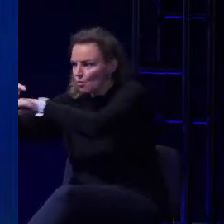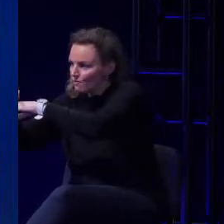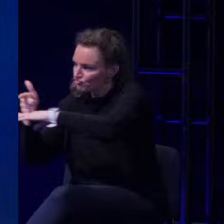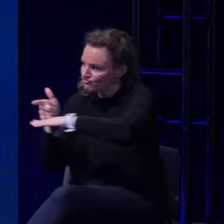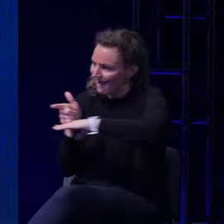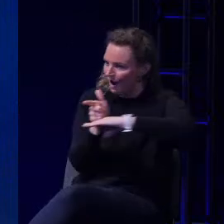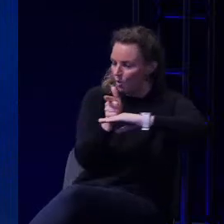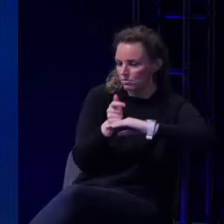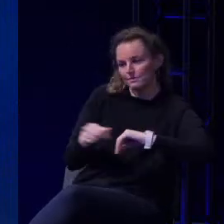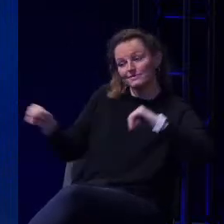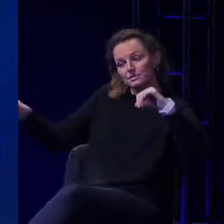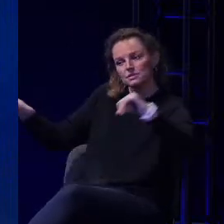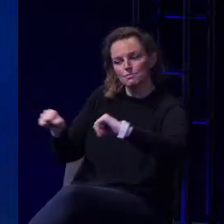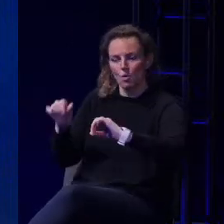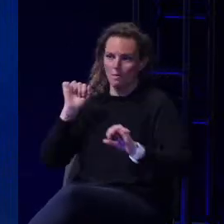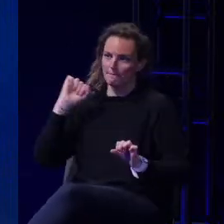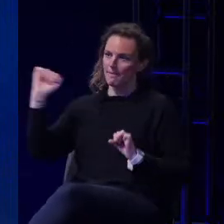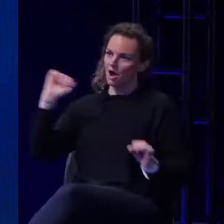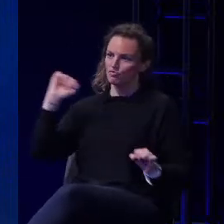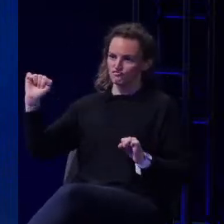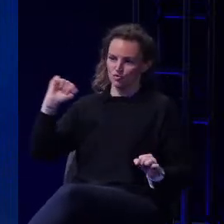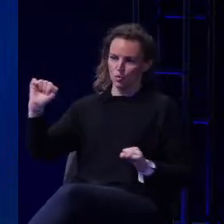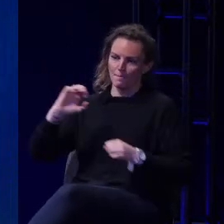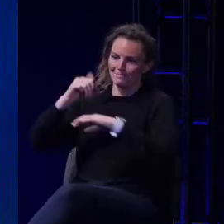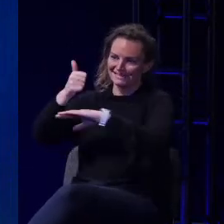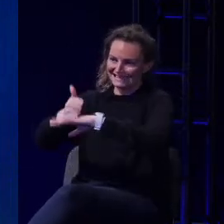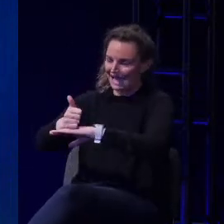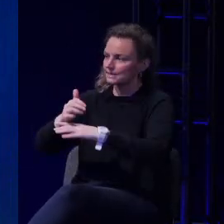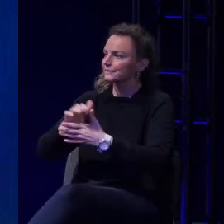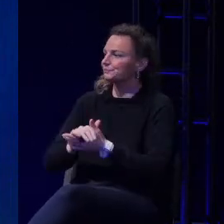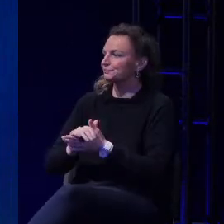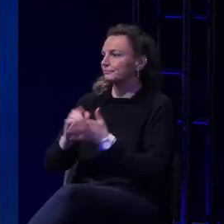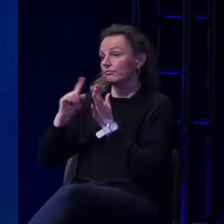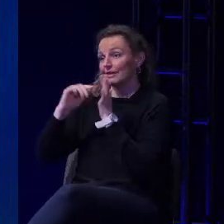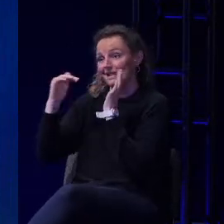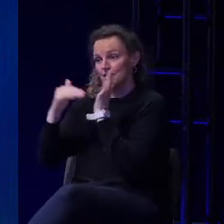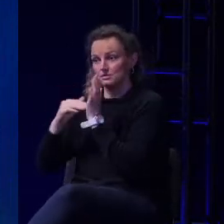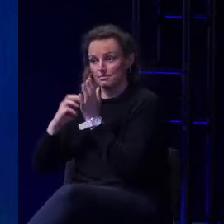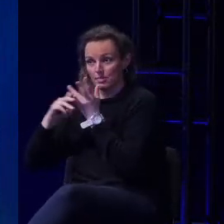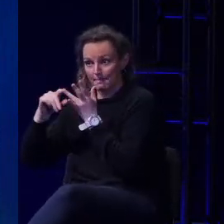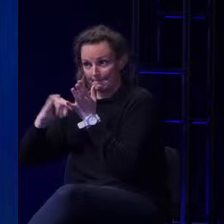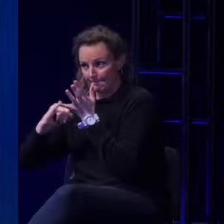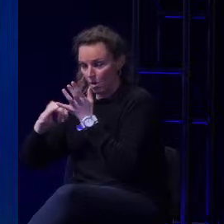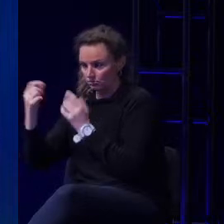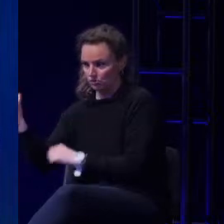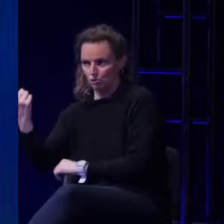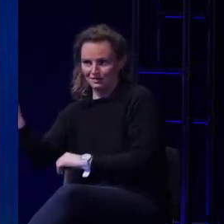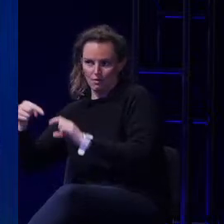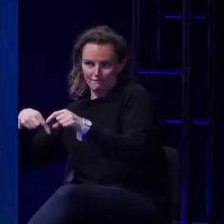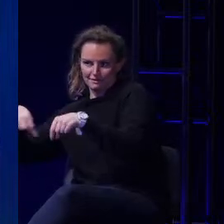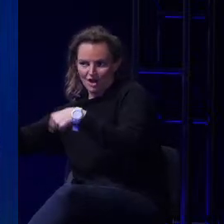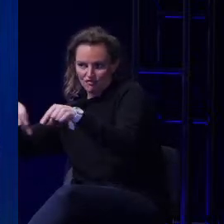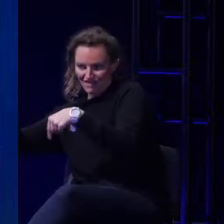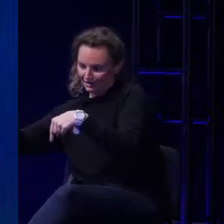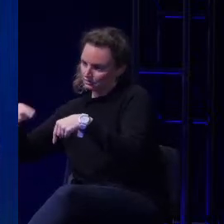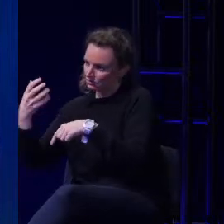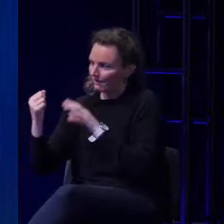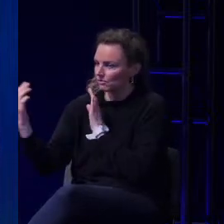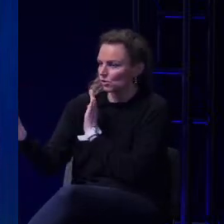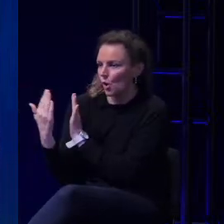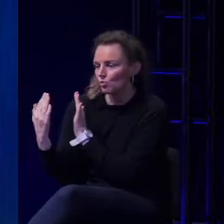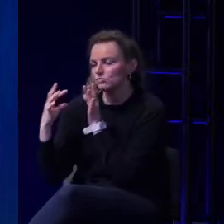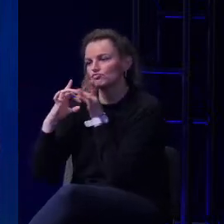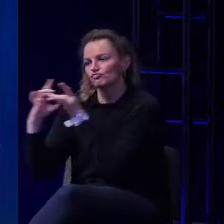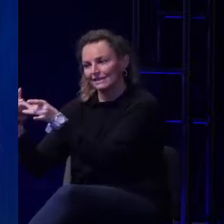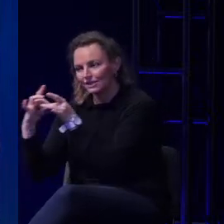set. And Elizabeth Moss, she directs, and so we have a very close relationship. And